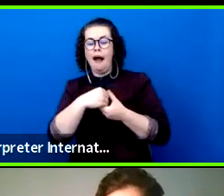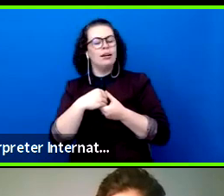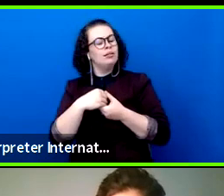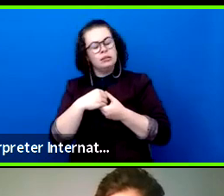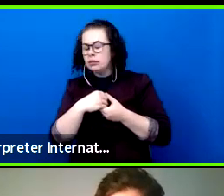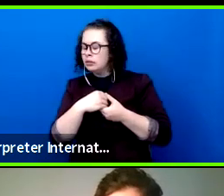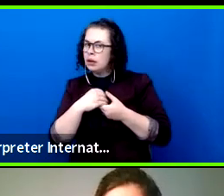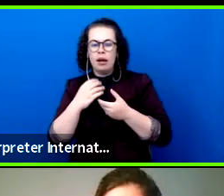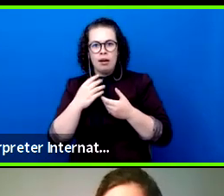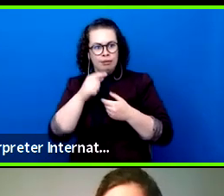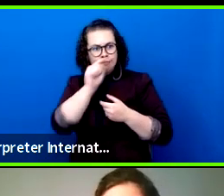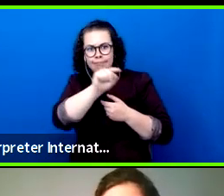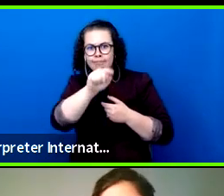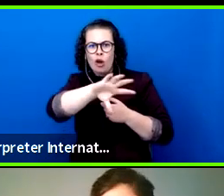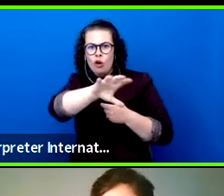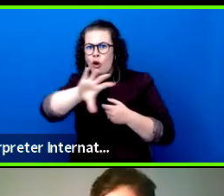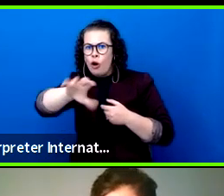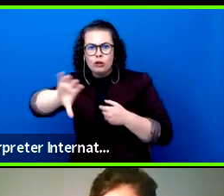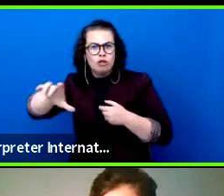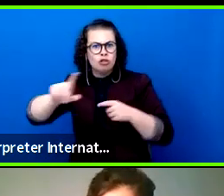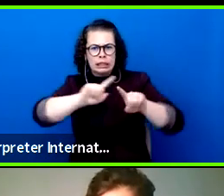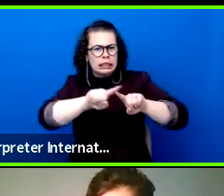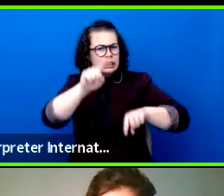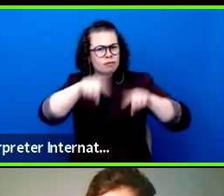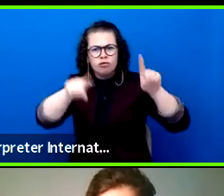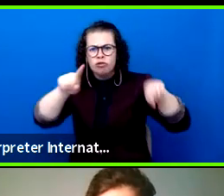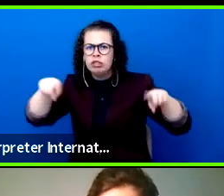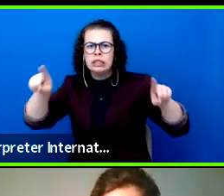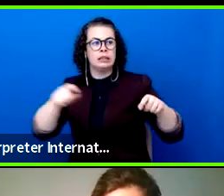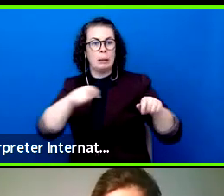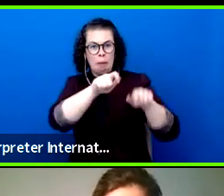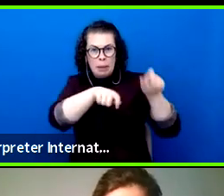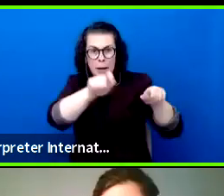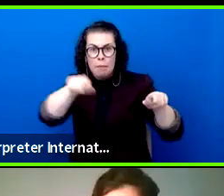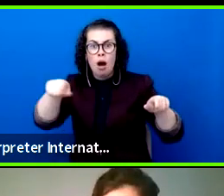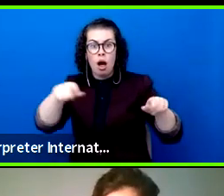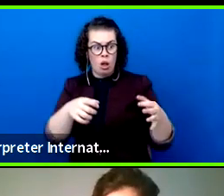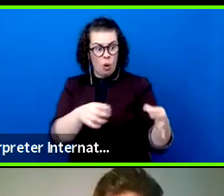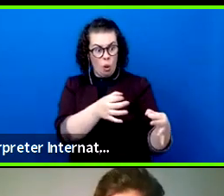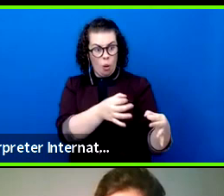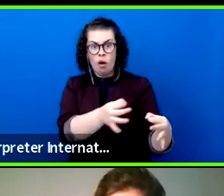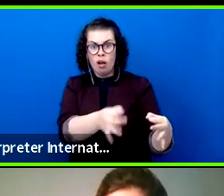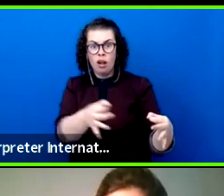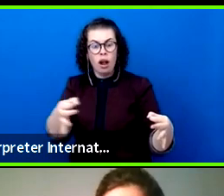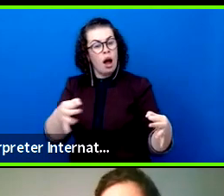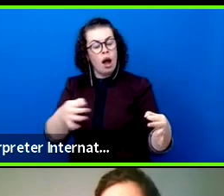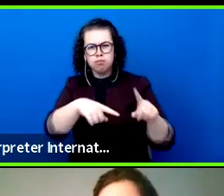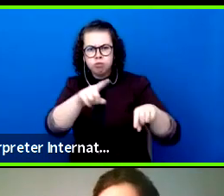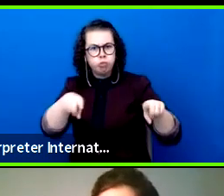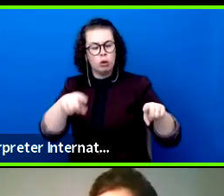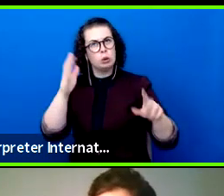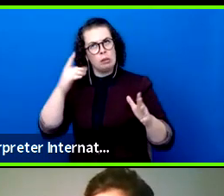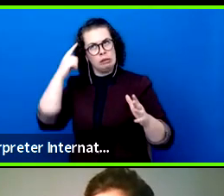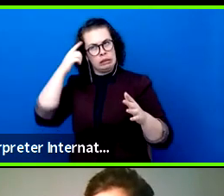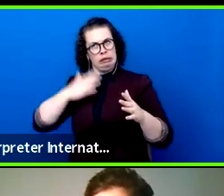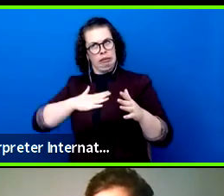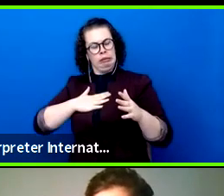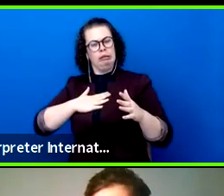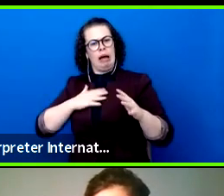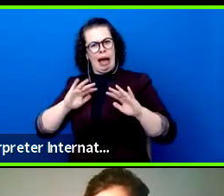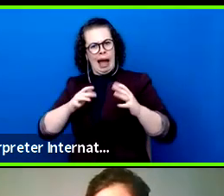constructions are so different on the one hand, and then the situation in every country as well is different as well. At the